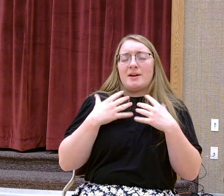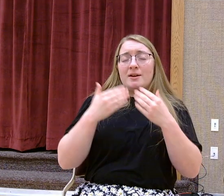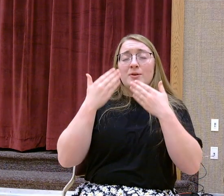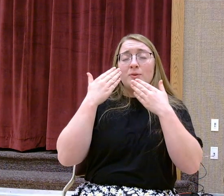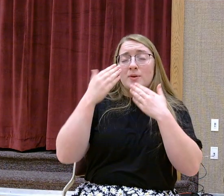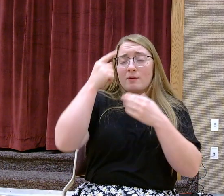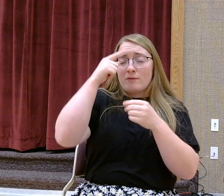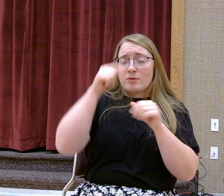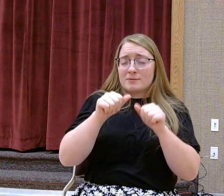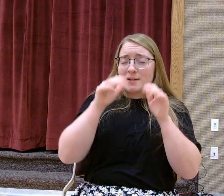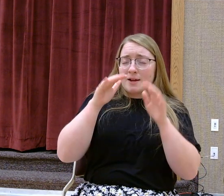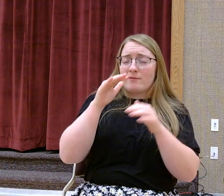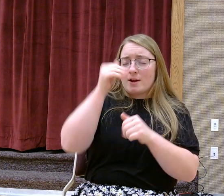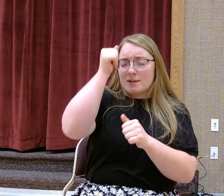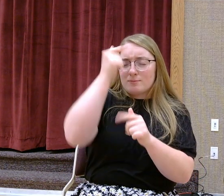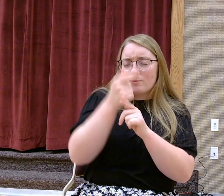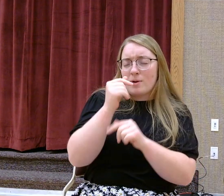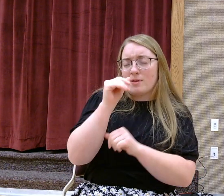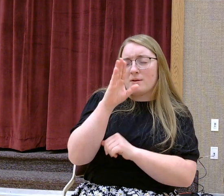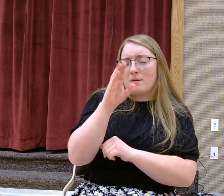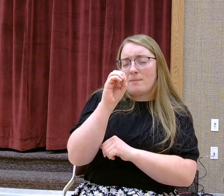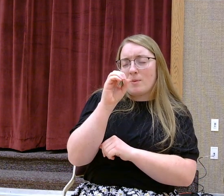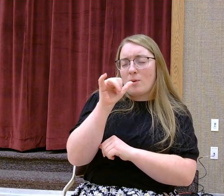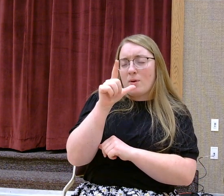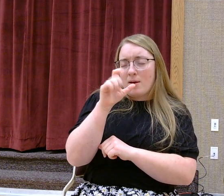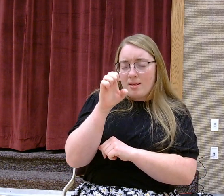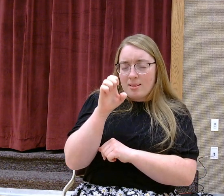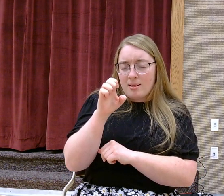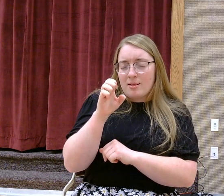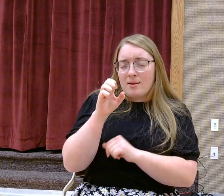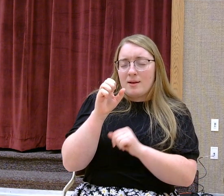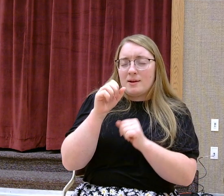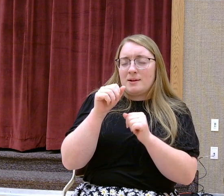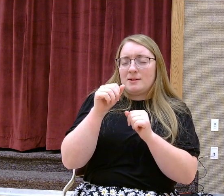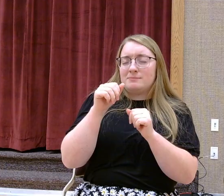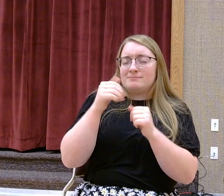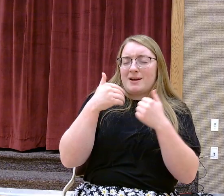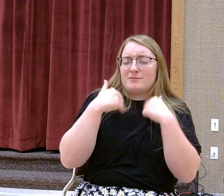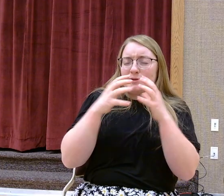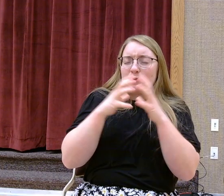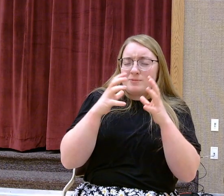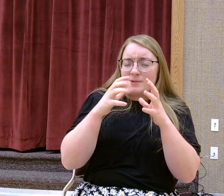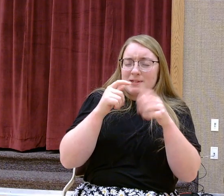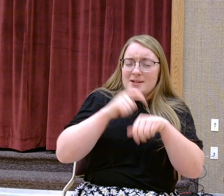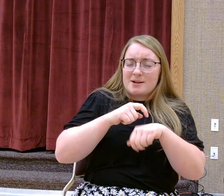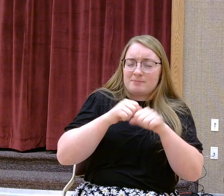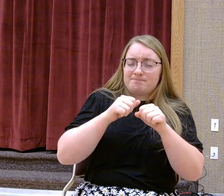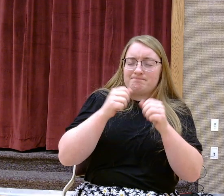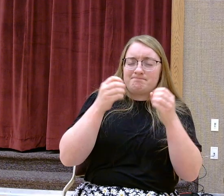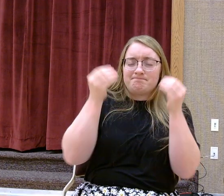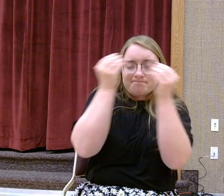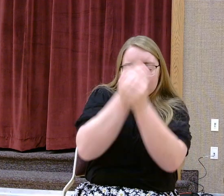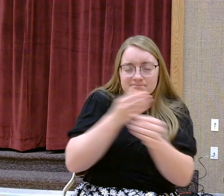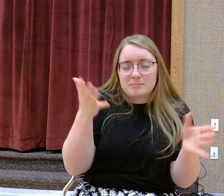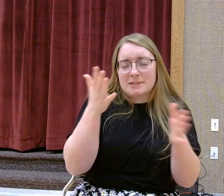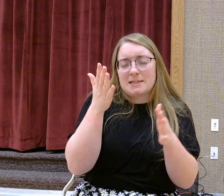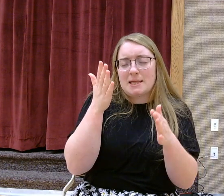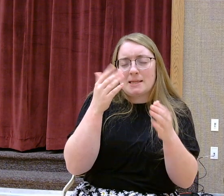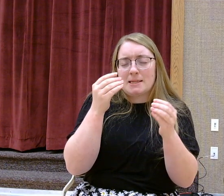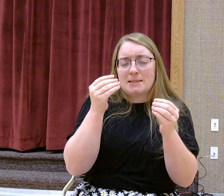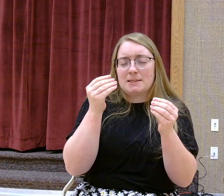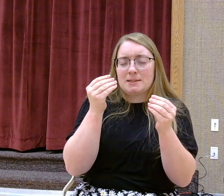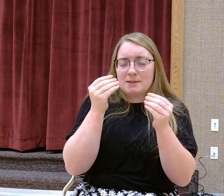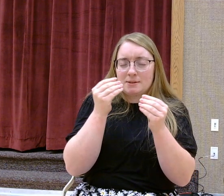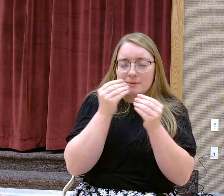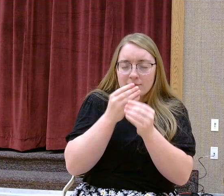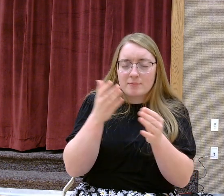sacrifice of Brother Boyle, and that he would take so much time to present this information for us and help us